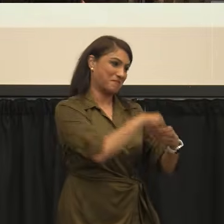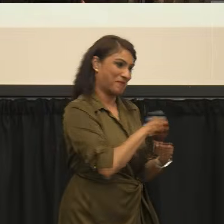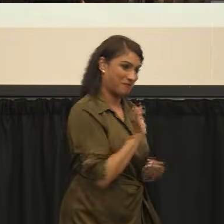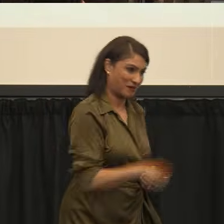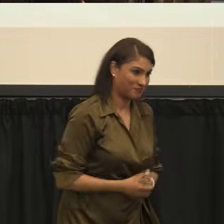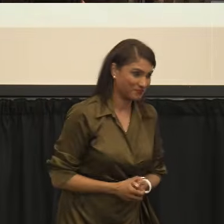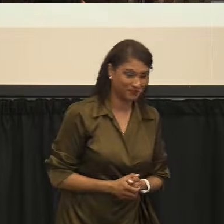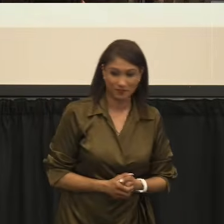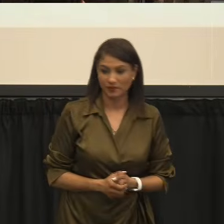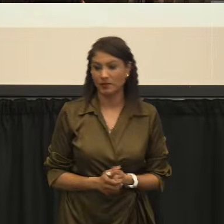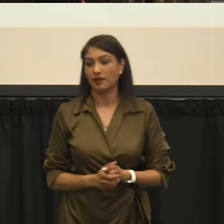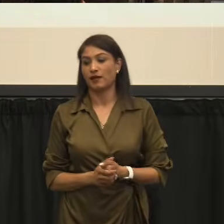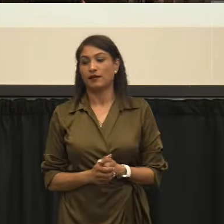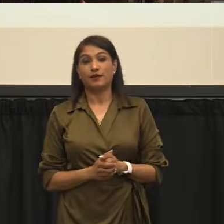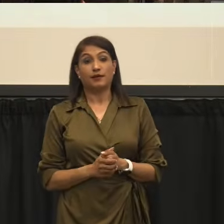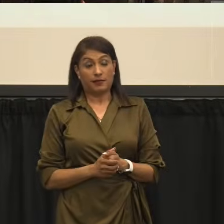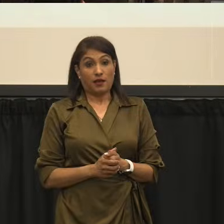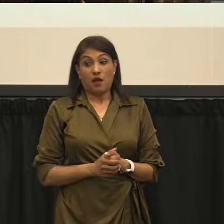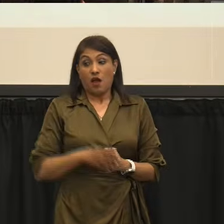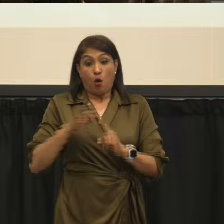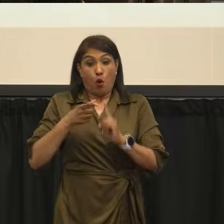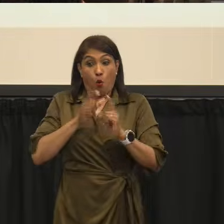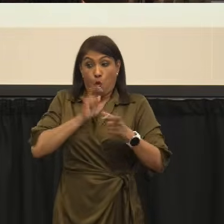of academic terminology.